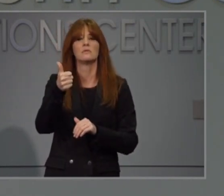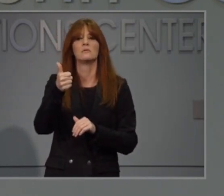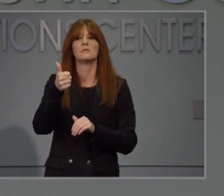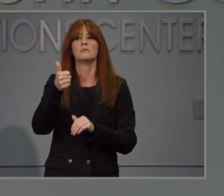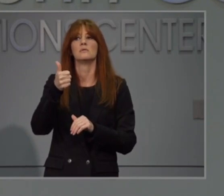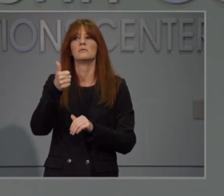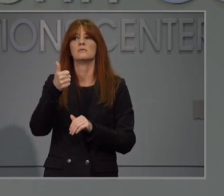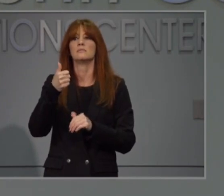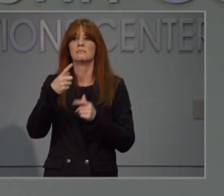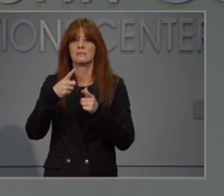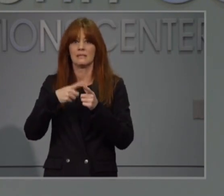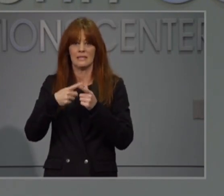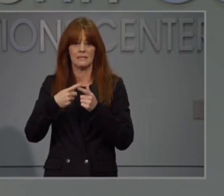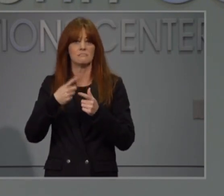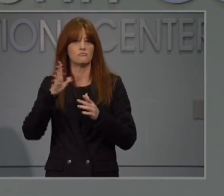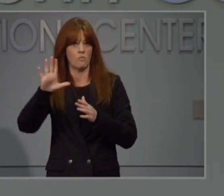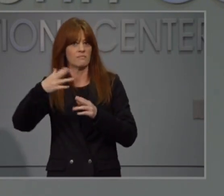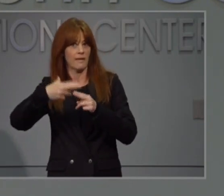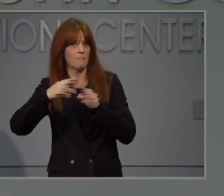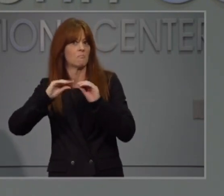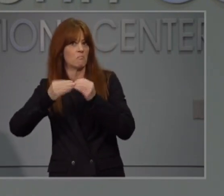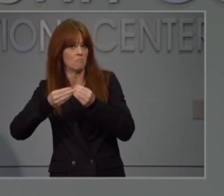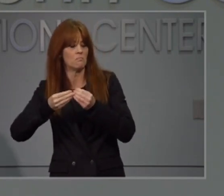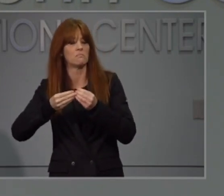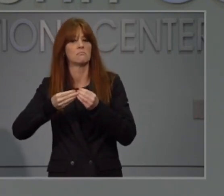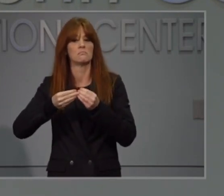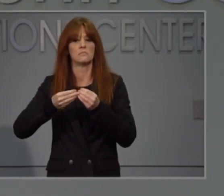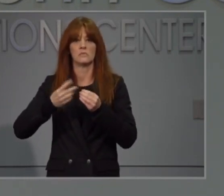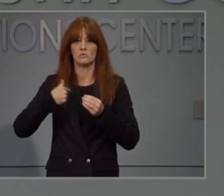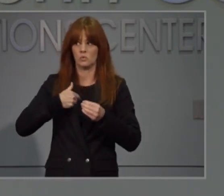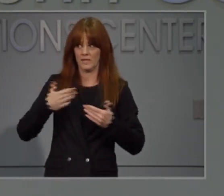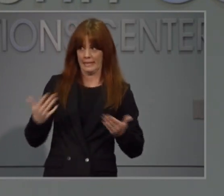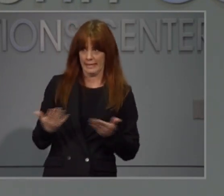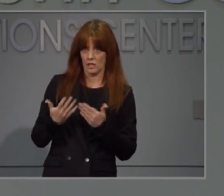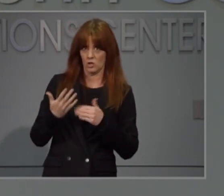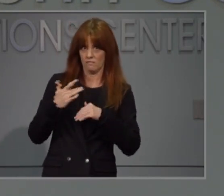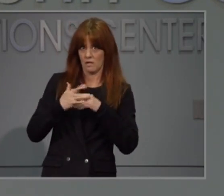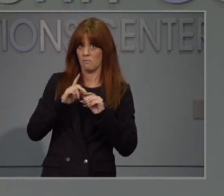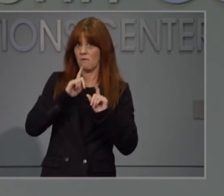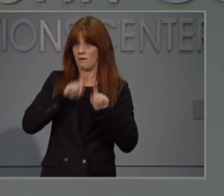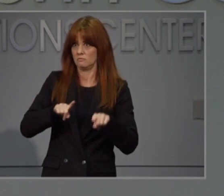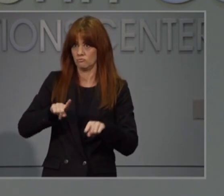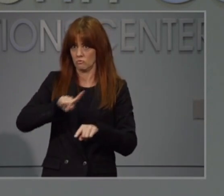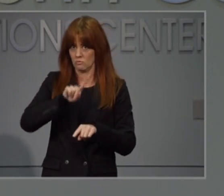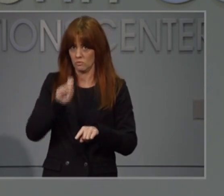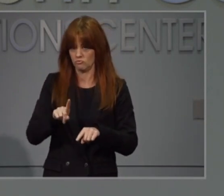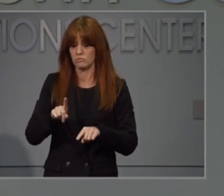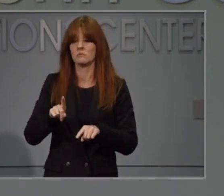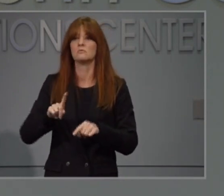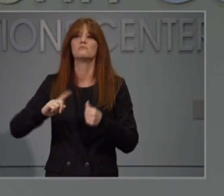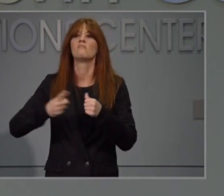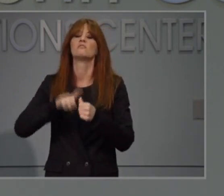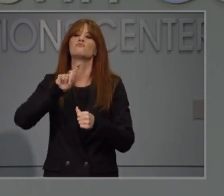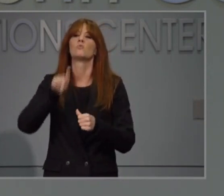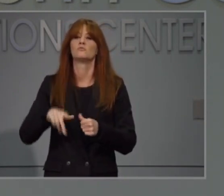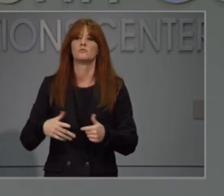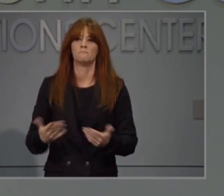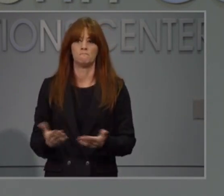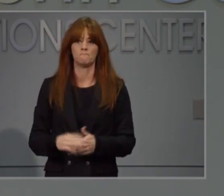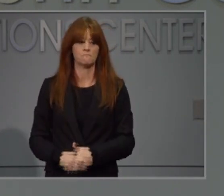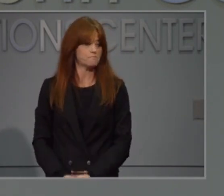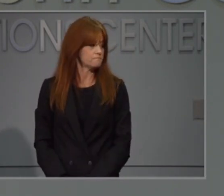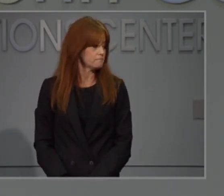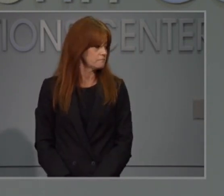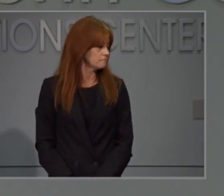state the name of your organization, and all of us here will be available to answer questions. So we'll take the first question.